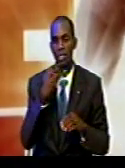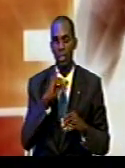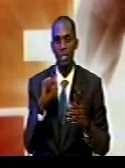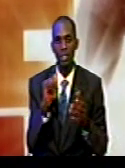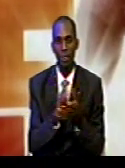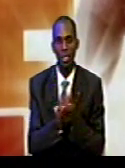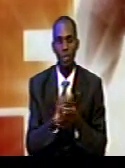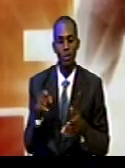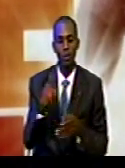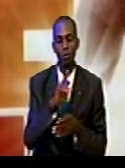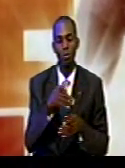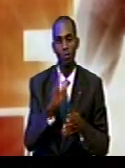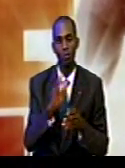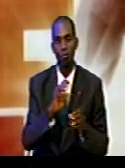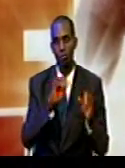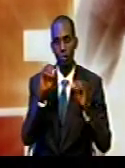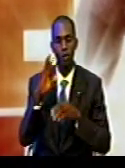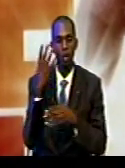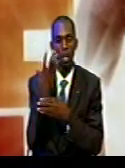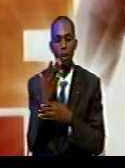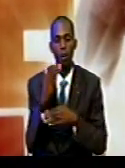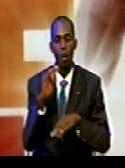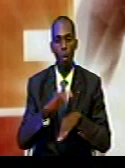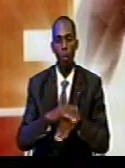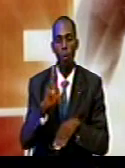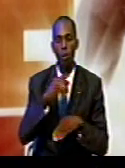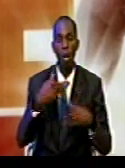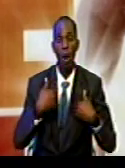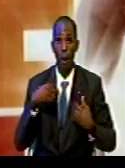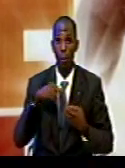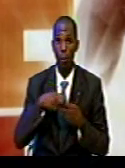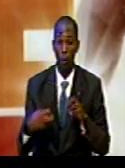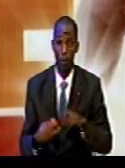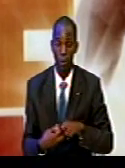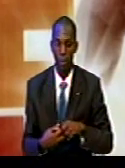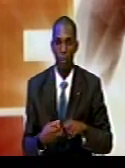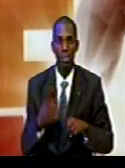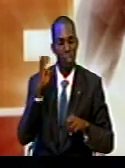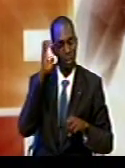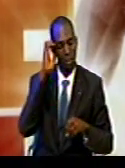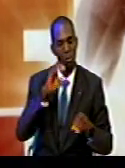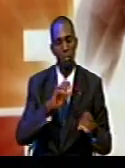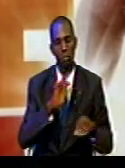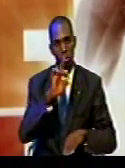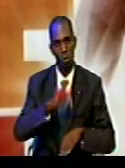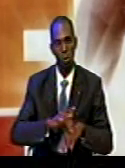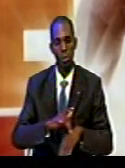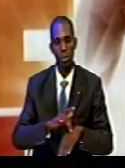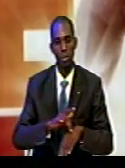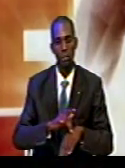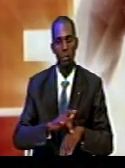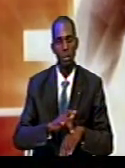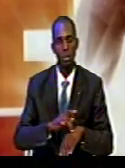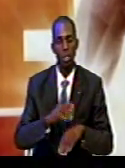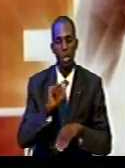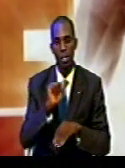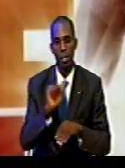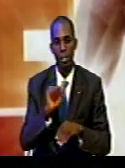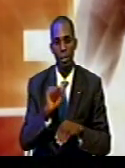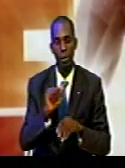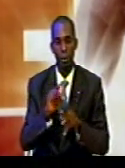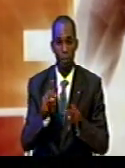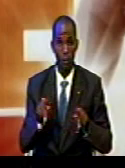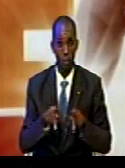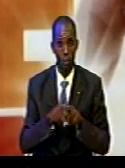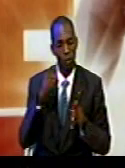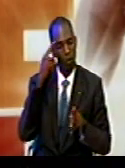the miracle on the air that everybody should lay hands where the problem is hitting you. And I